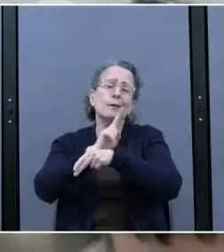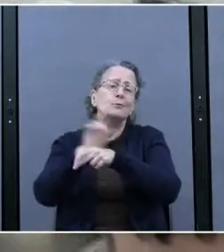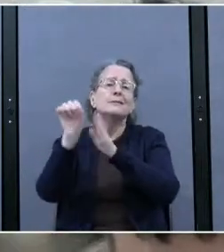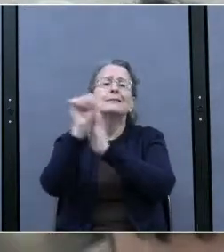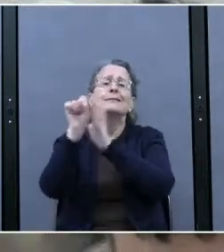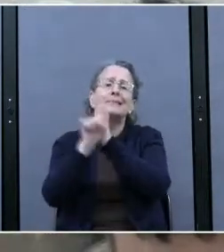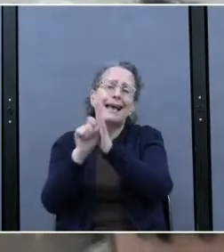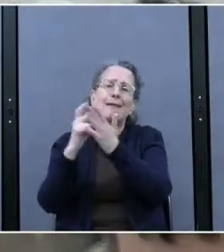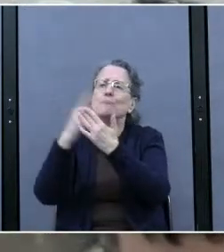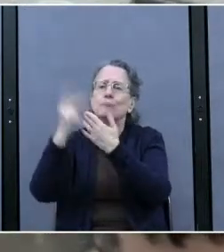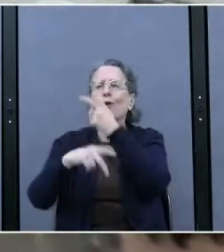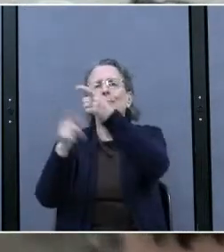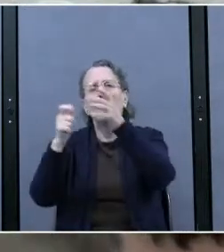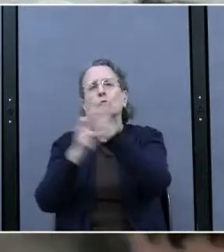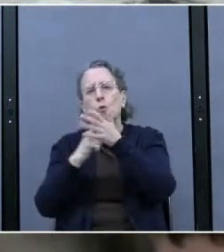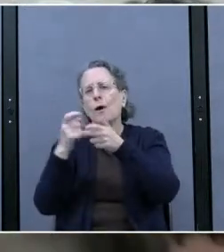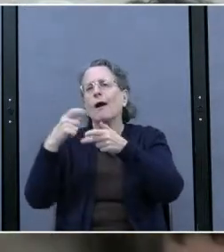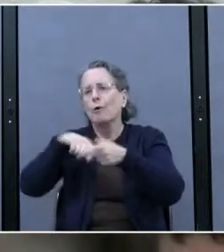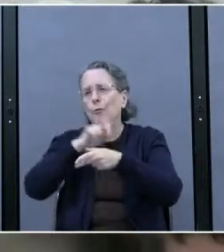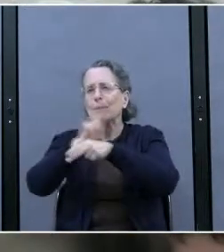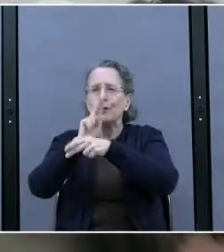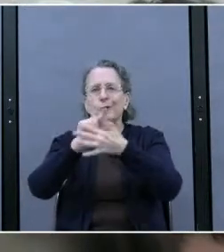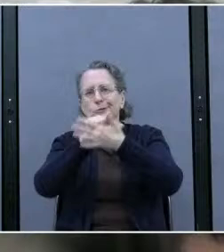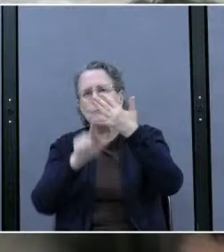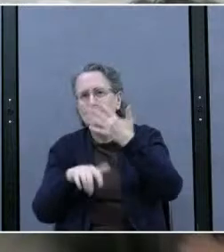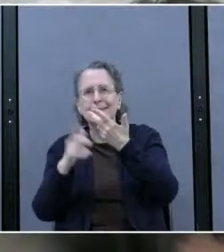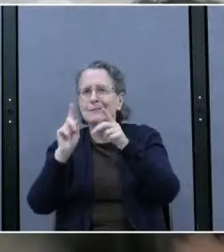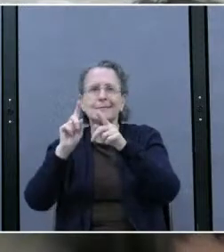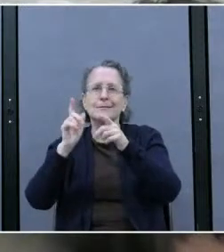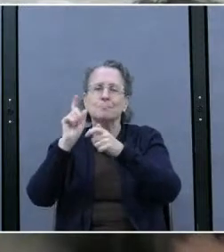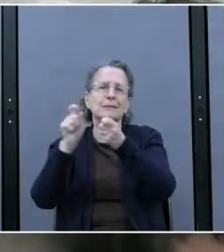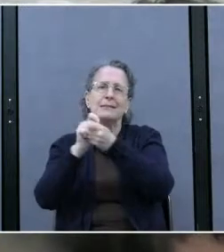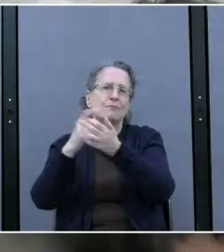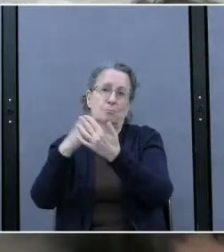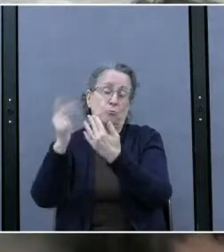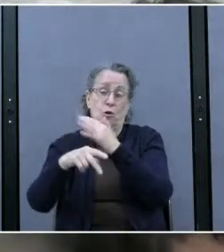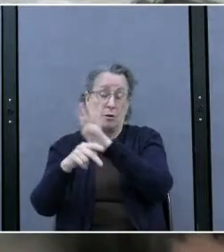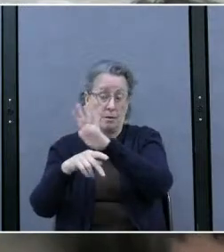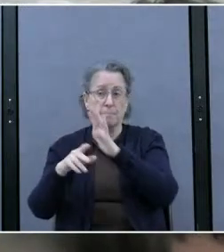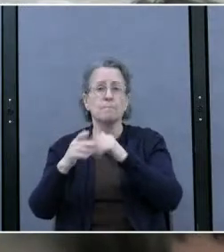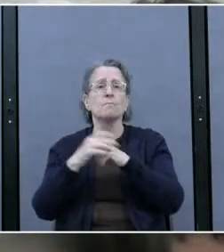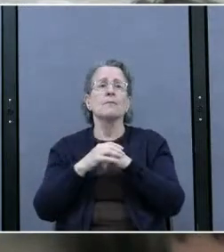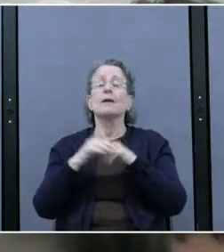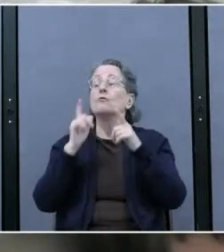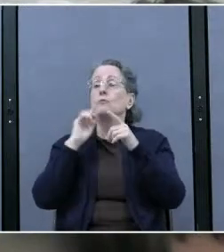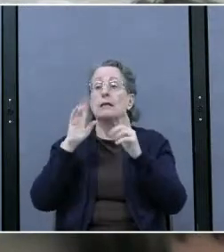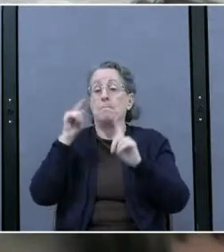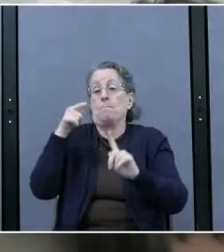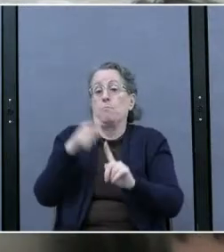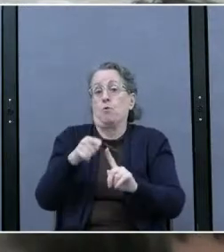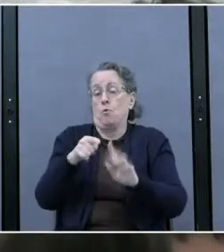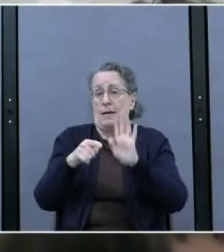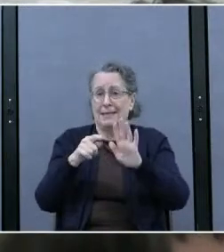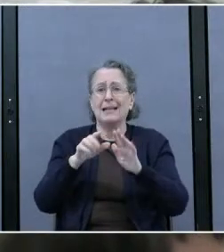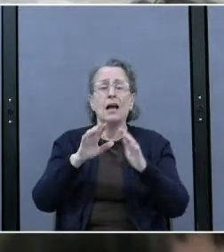alignment with the state's requirements, which was really to get a concentration of the commercial and civic buildings. And